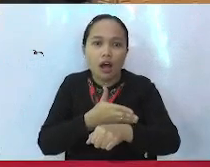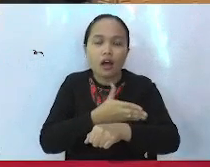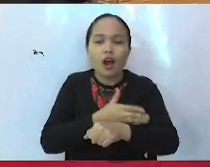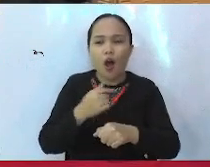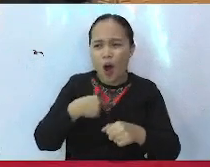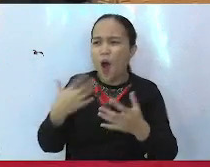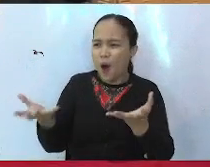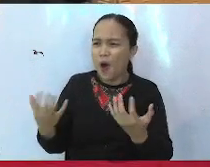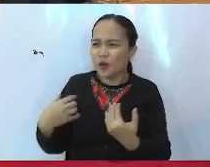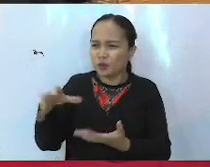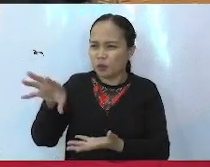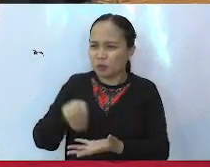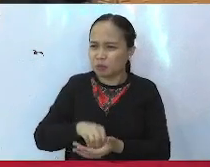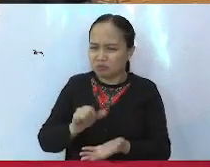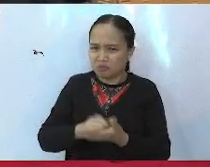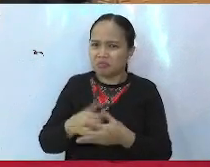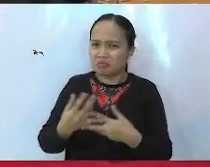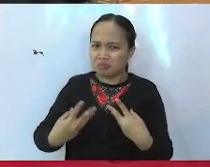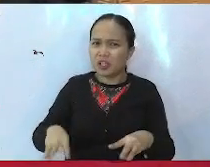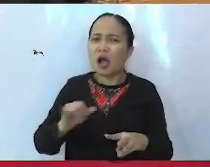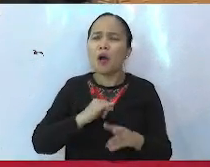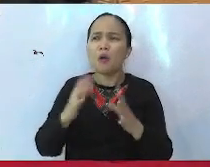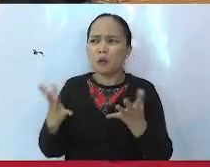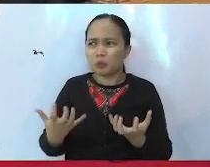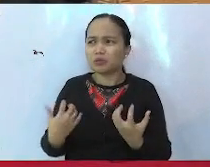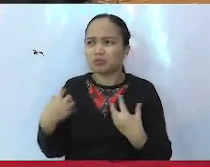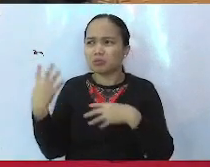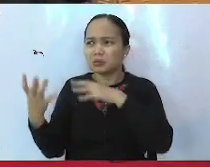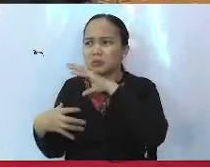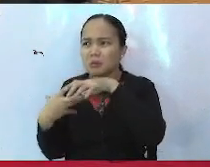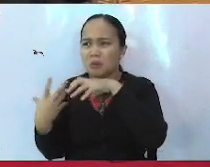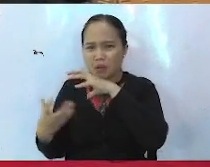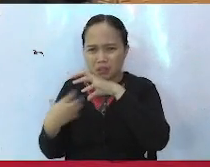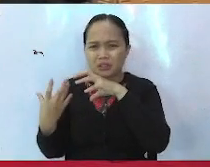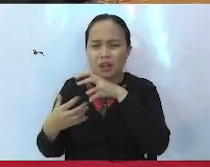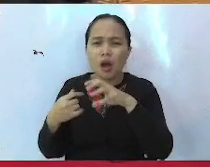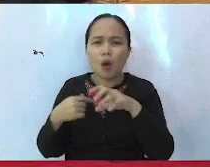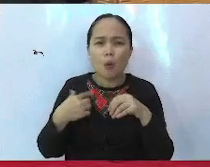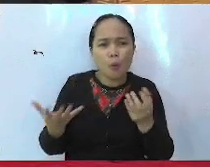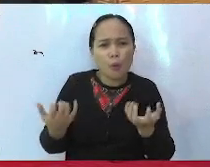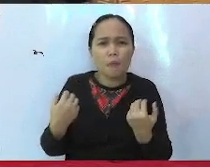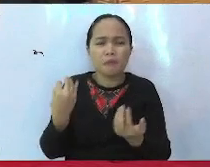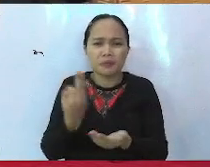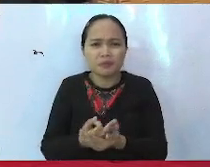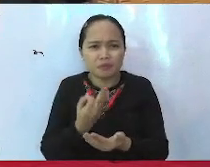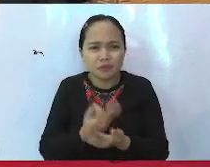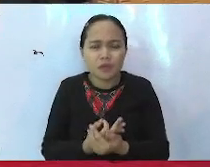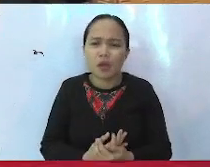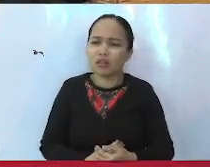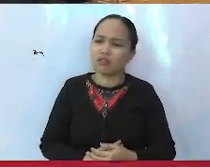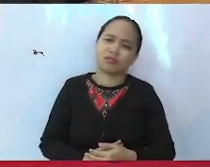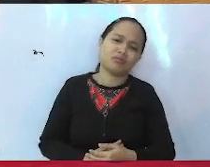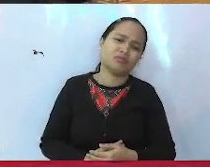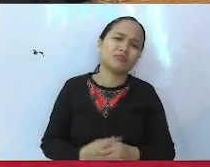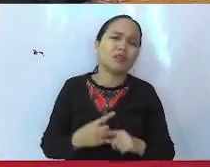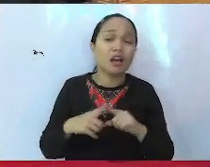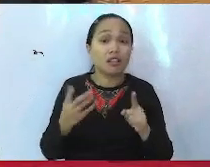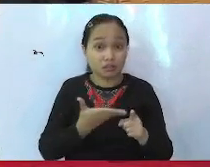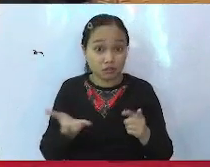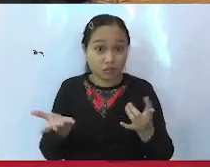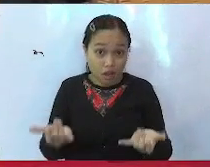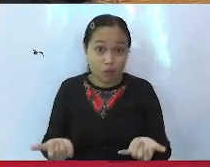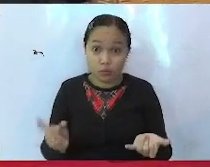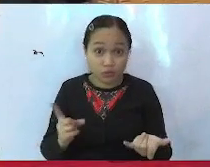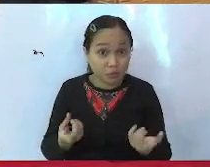that's it. Oh, I want to party like that. Yeah. Oh, I want the money like that. Oh, guess what? Now you're doing